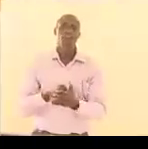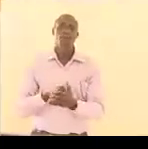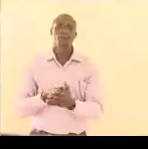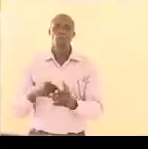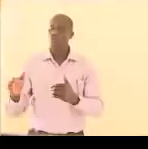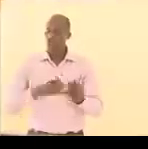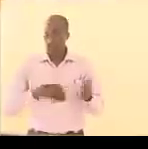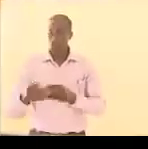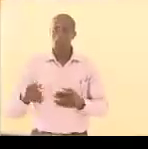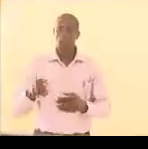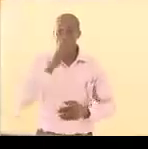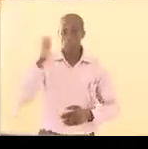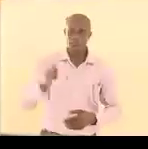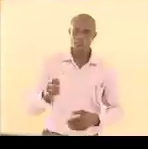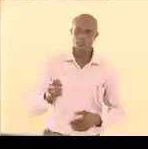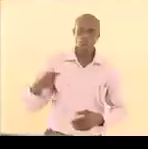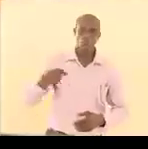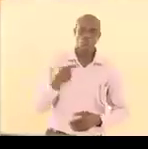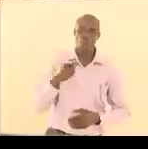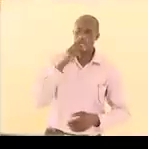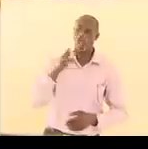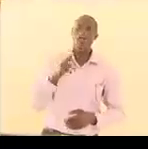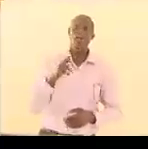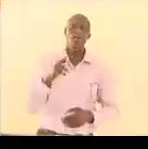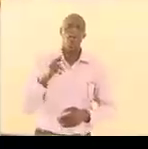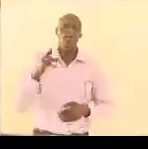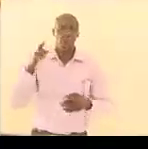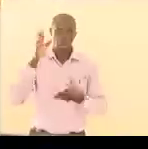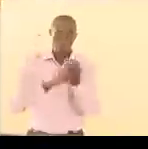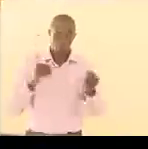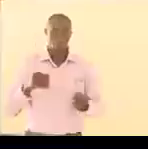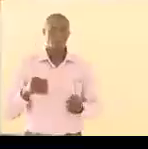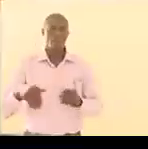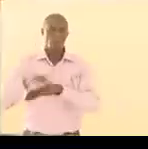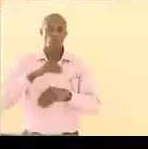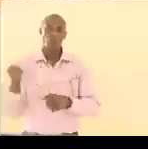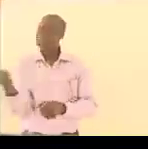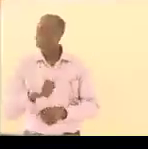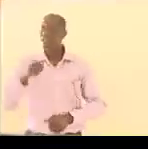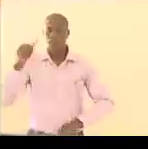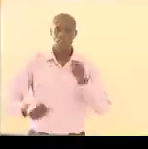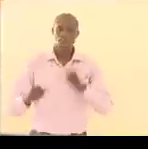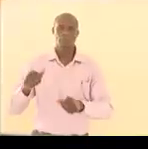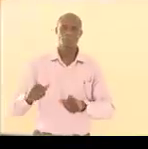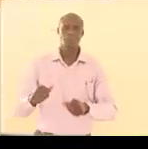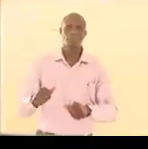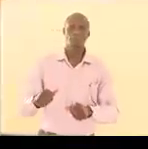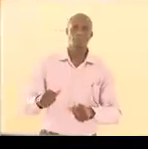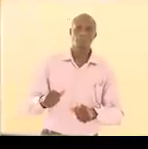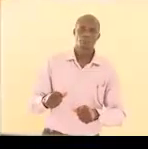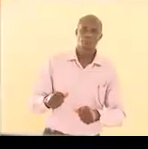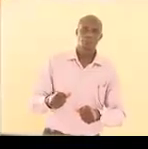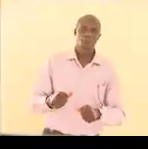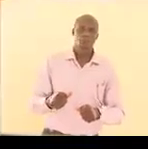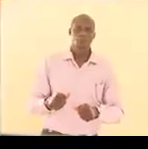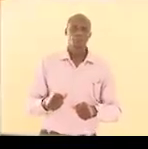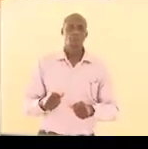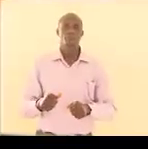be, we are convinced beyond any doubt, not reasonable doubt